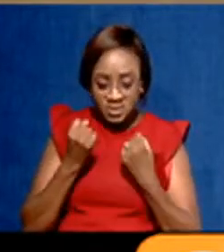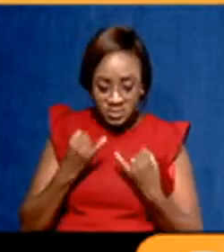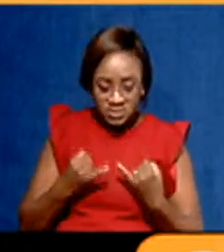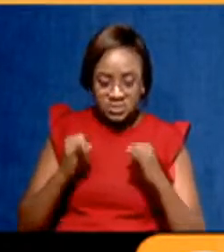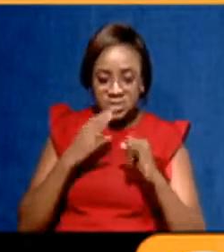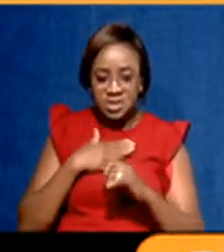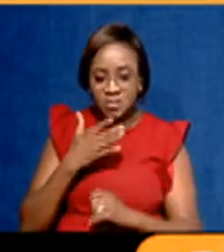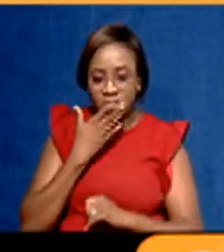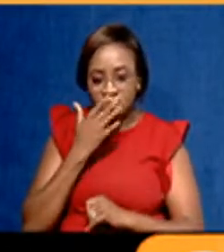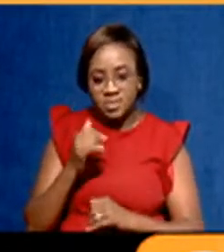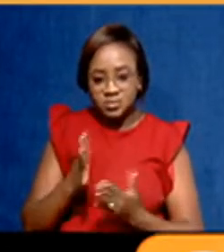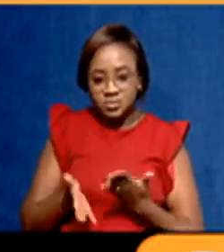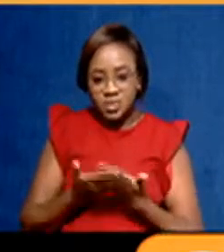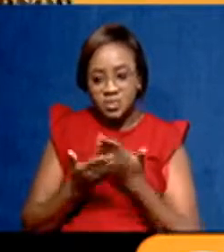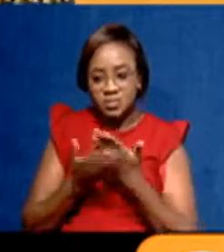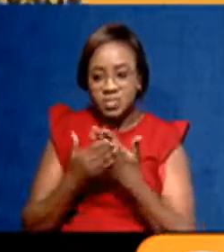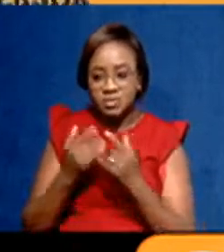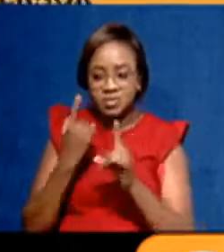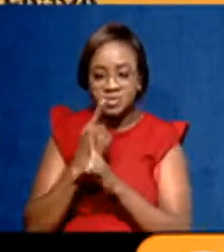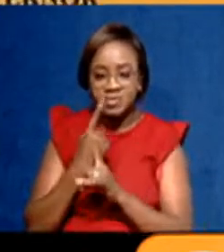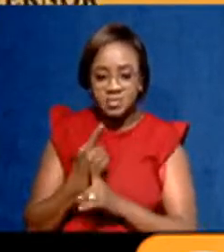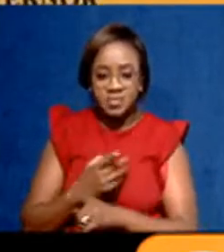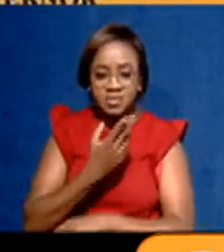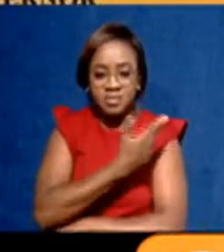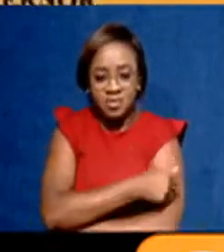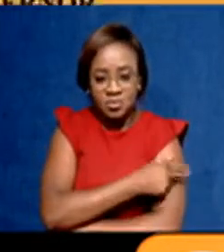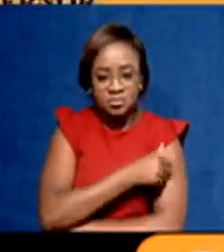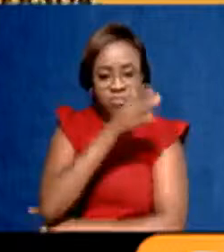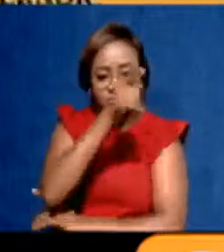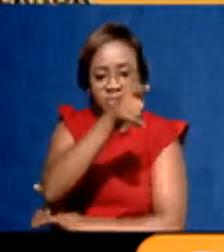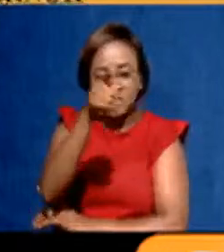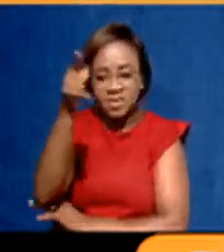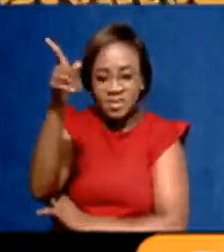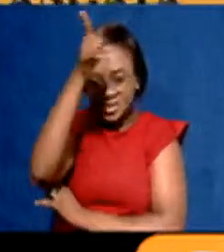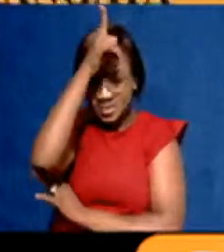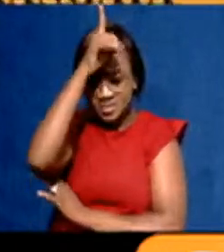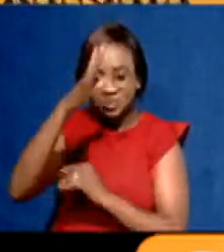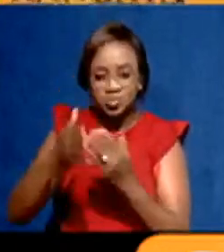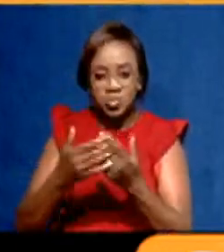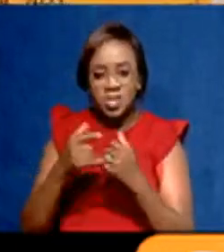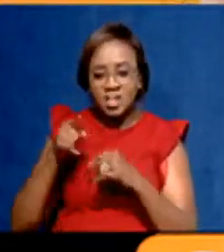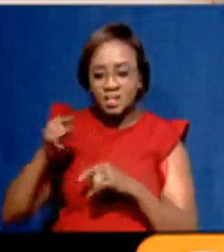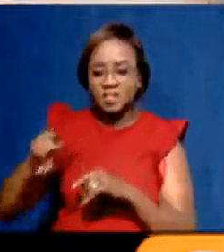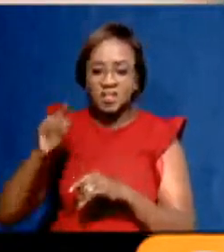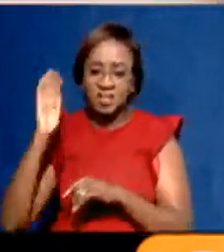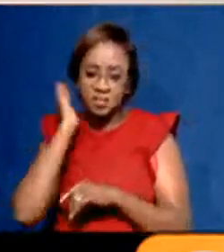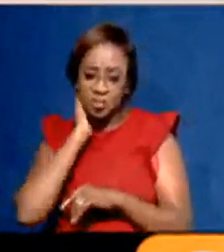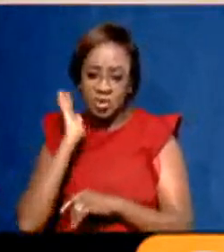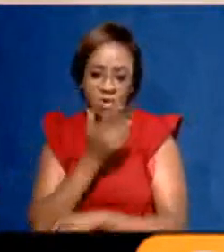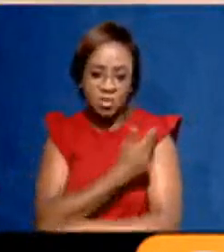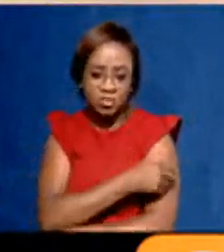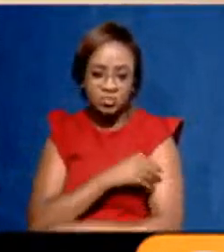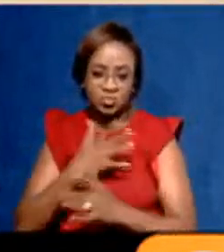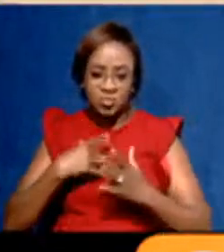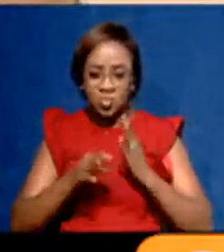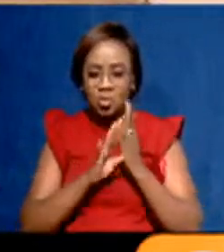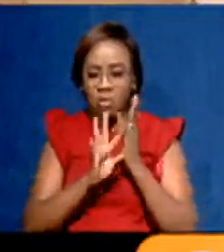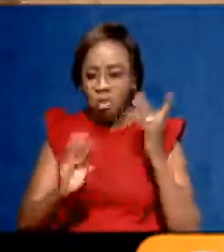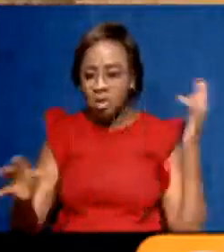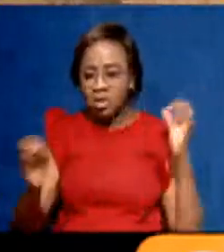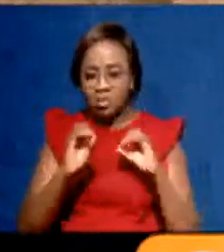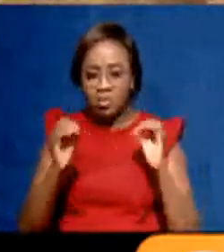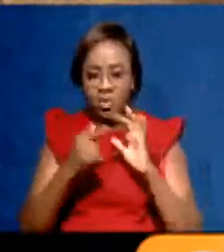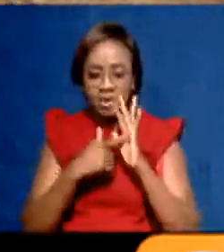revive various health facilities in the rural area to ease up the pressure on Murang'a Hospital. Like today, we were